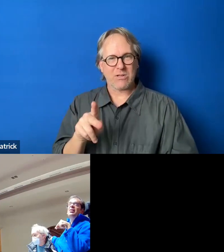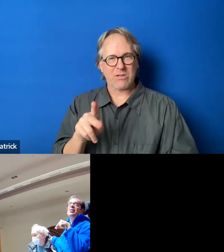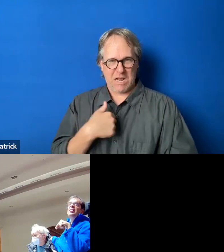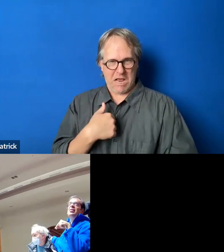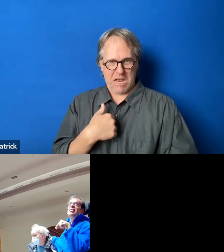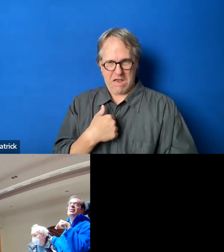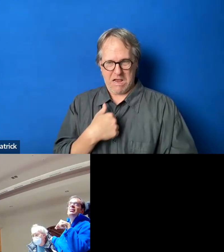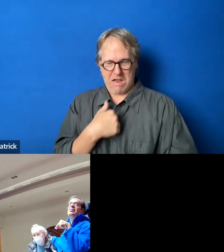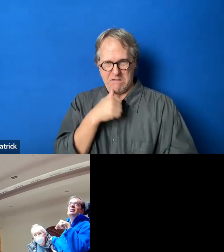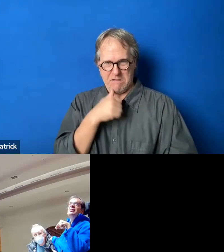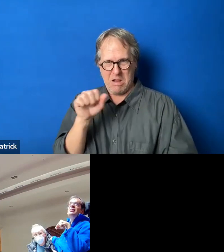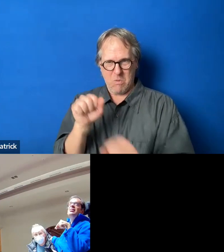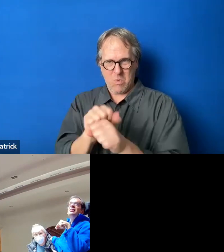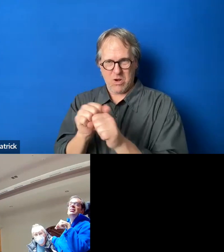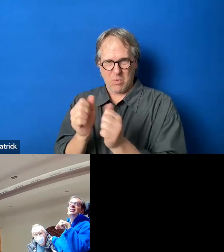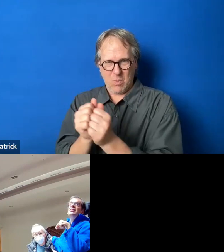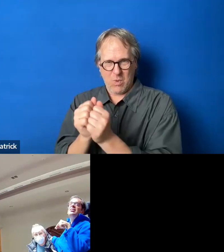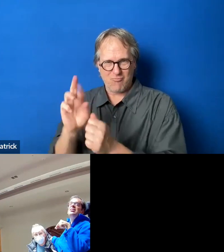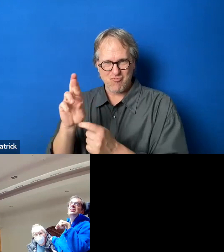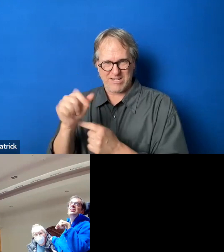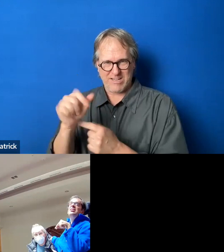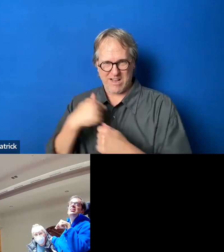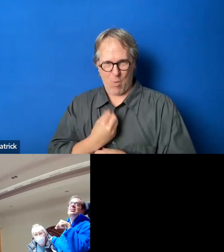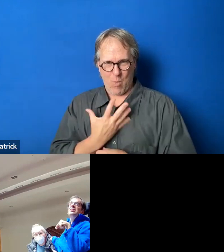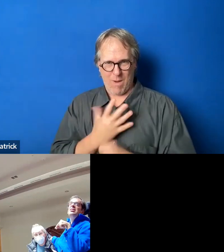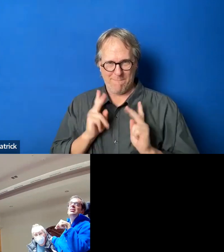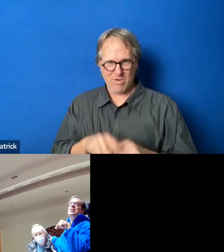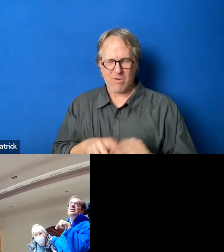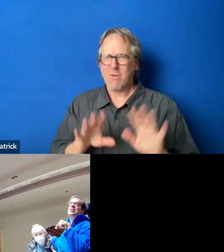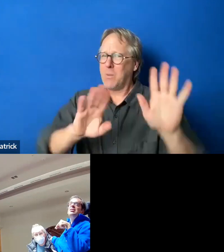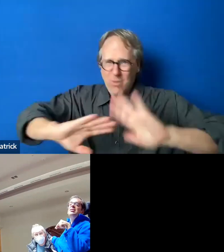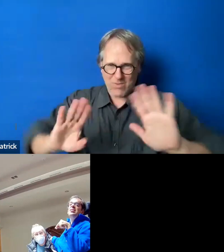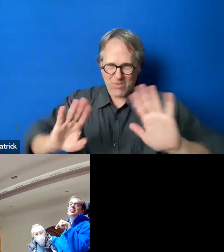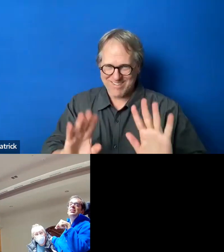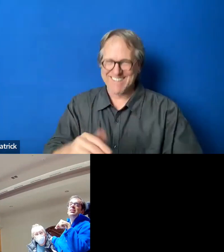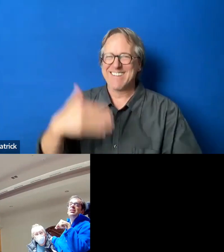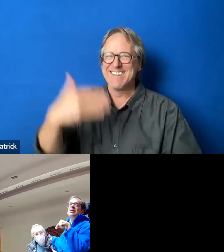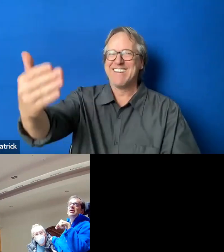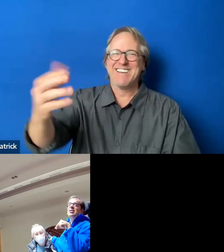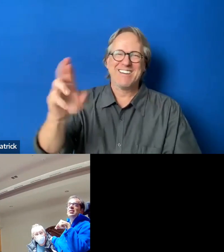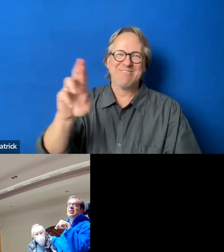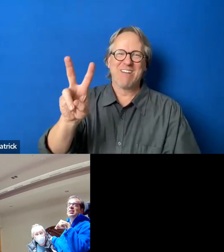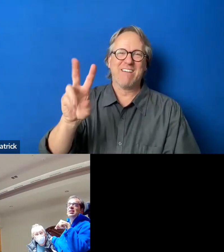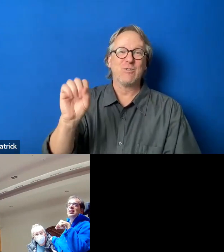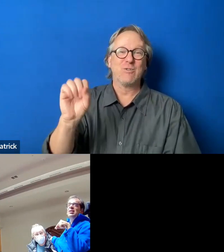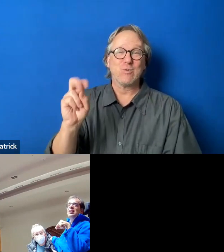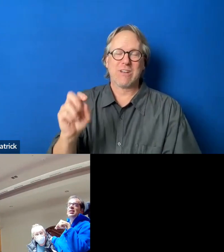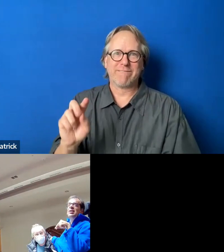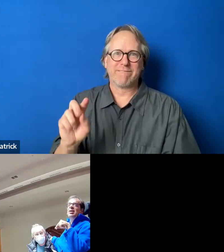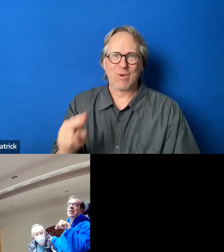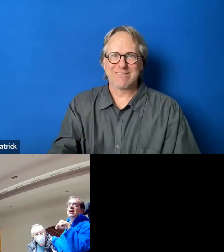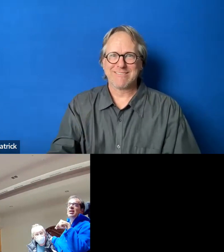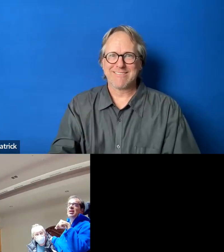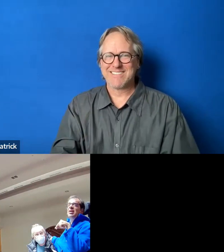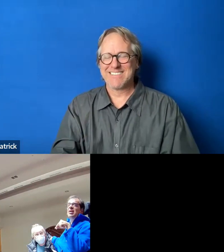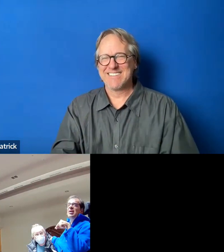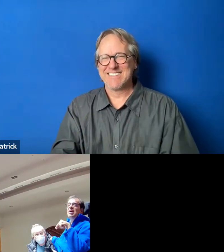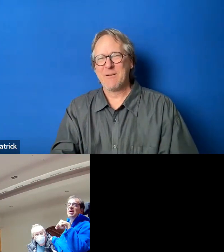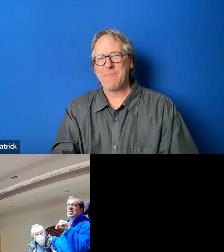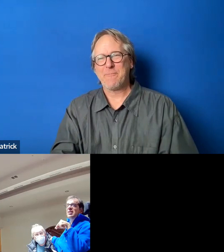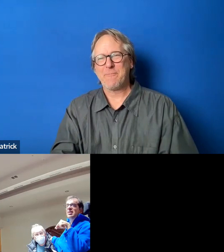white. You could. Rep. Suzanne. Go ahead, Rep. Suzanne. some of that I think